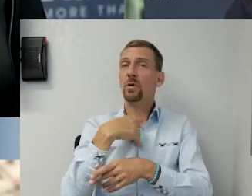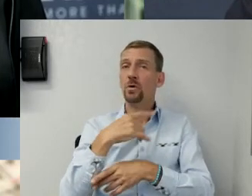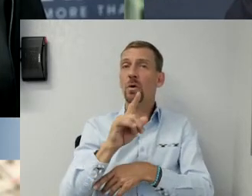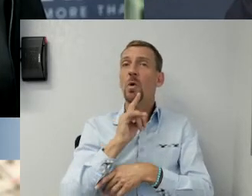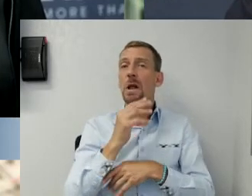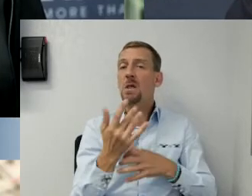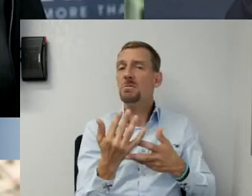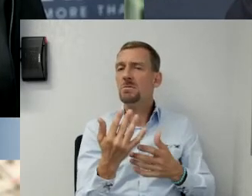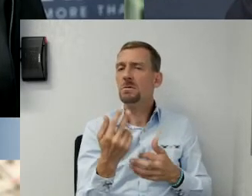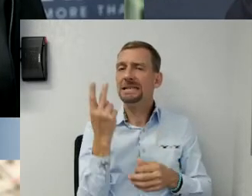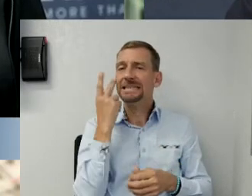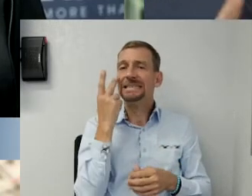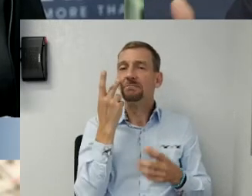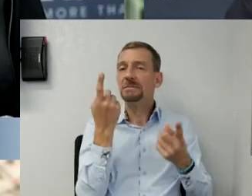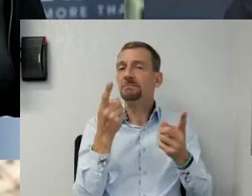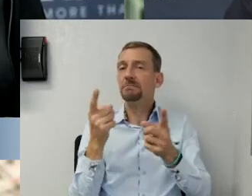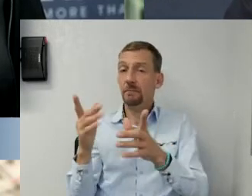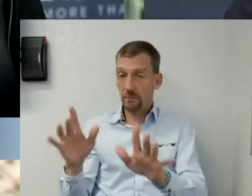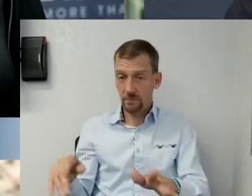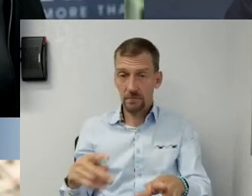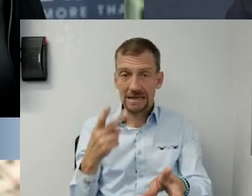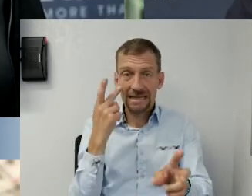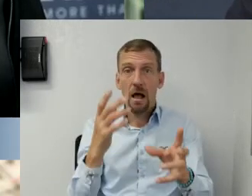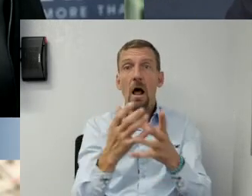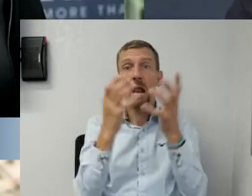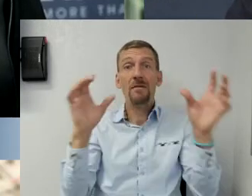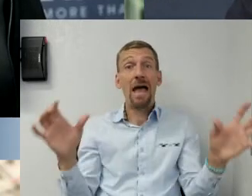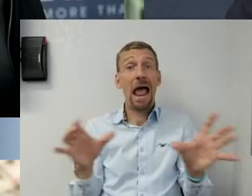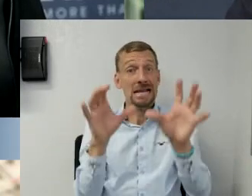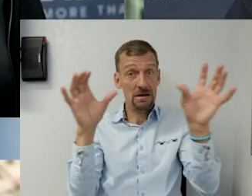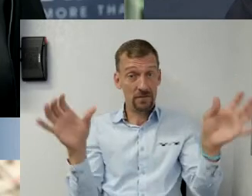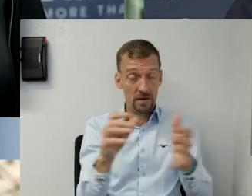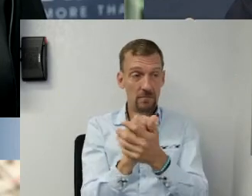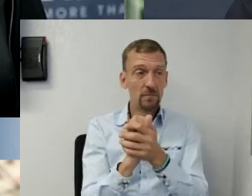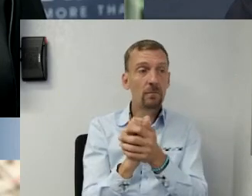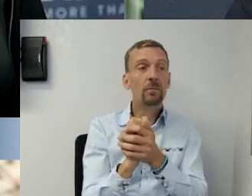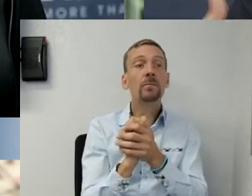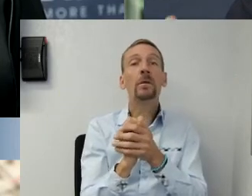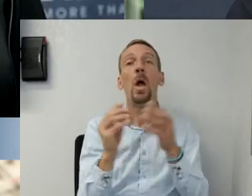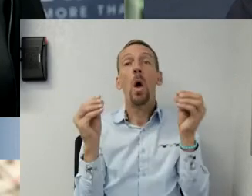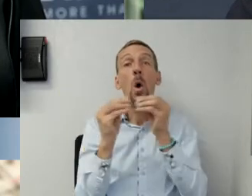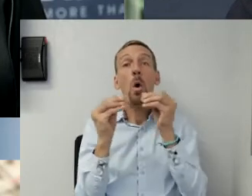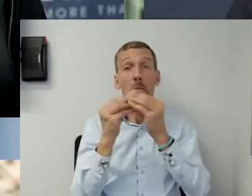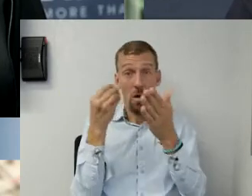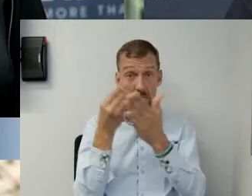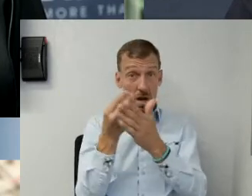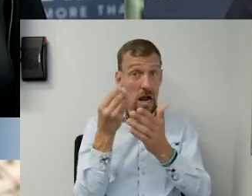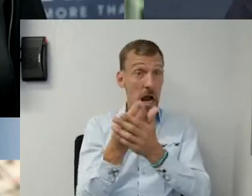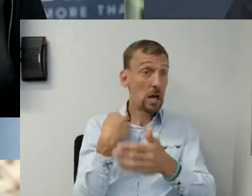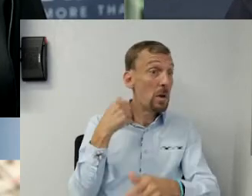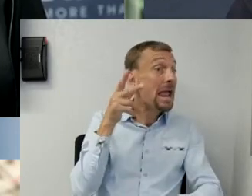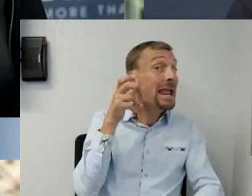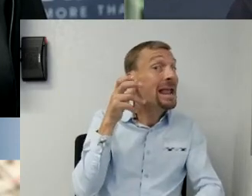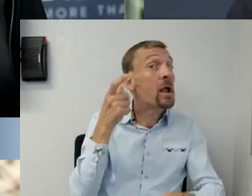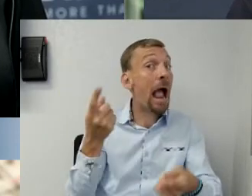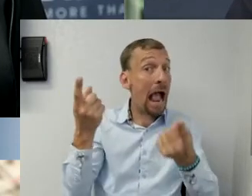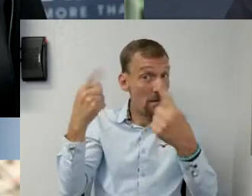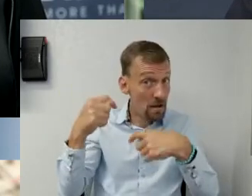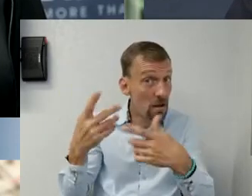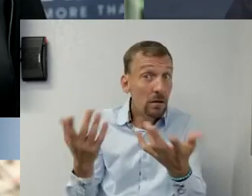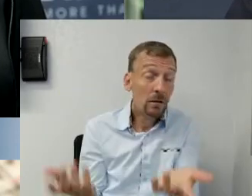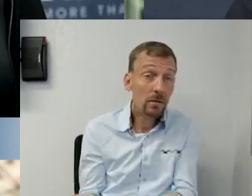out there on our own. We hear a lot of activity about having more funding flow to